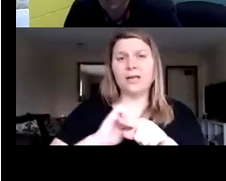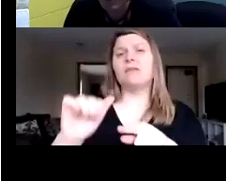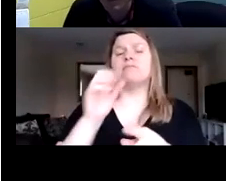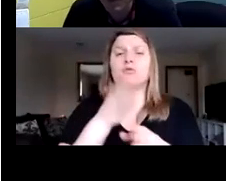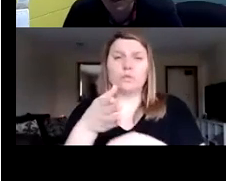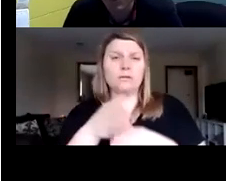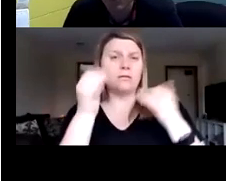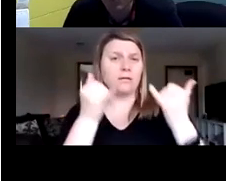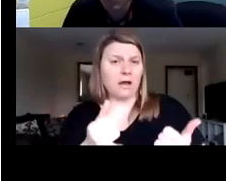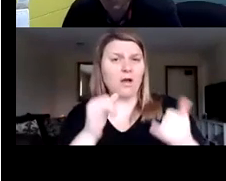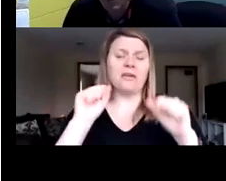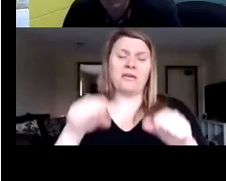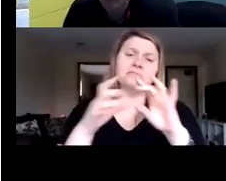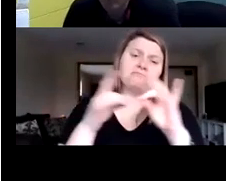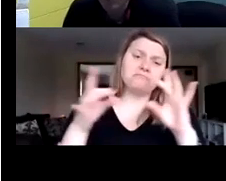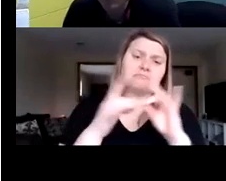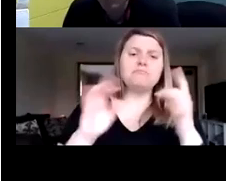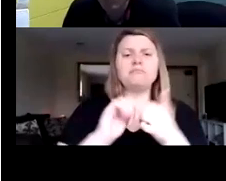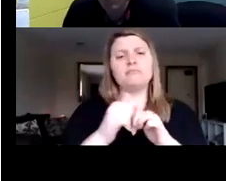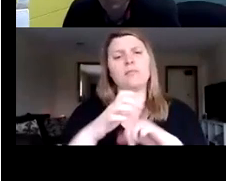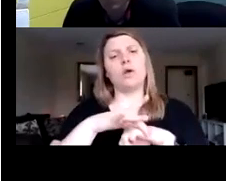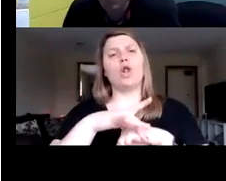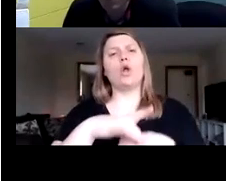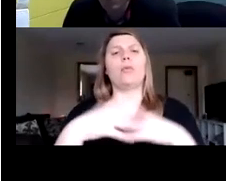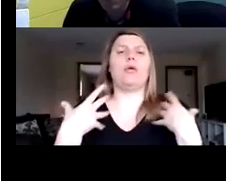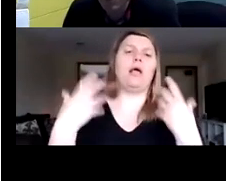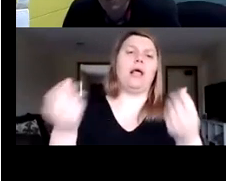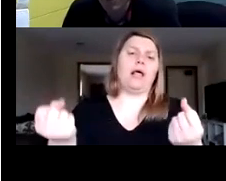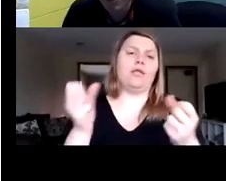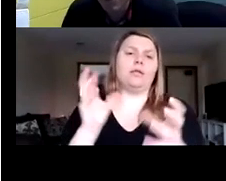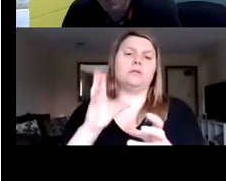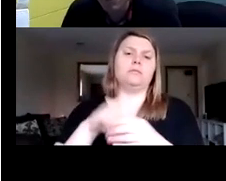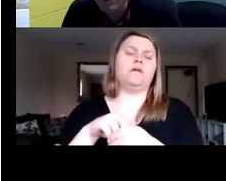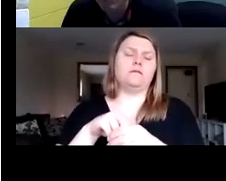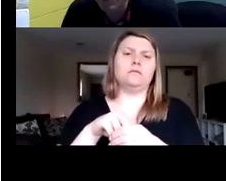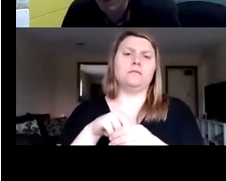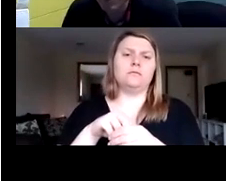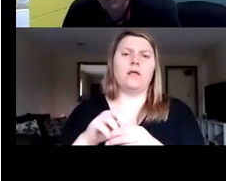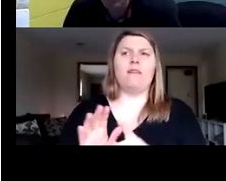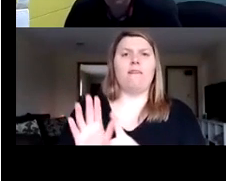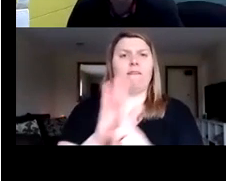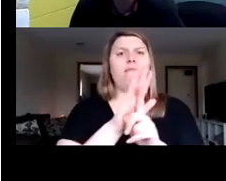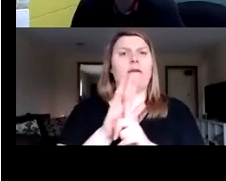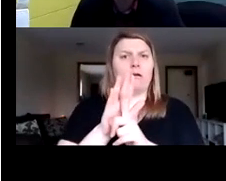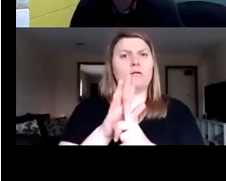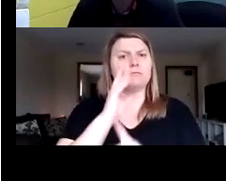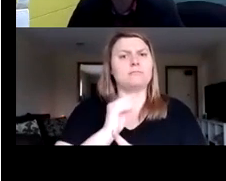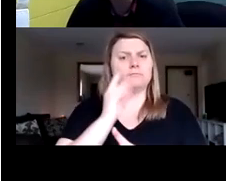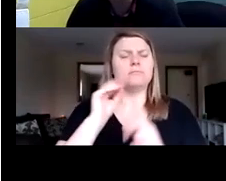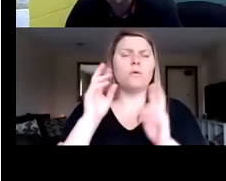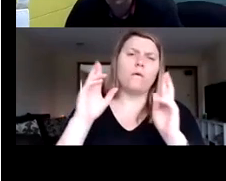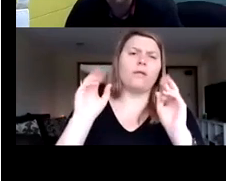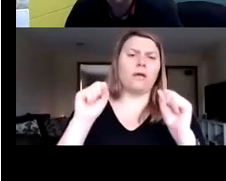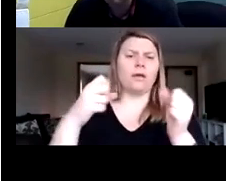that can kind of speak to how global health has been a part of their experiences. And hopefully I can go through a few of